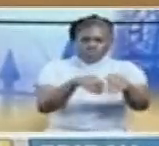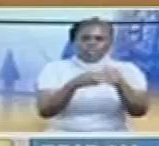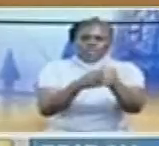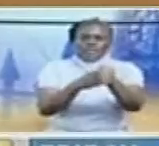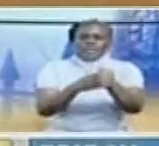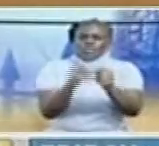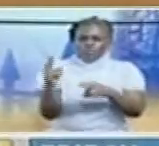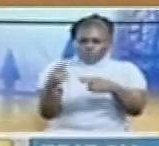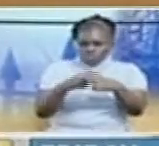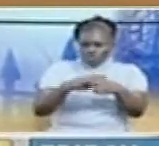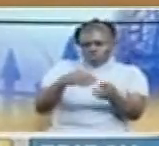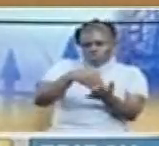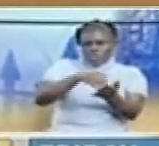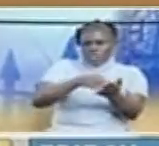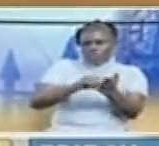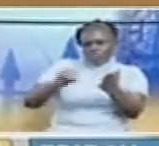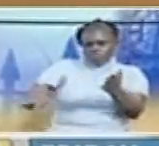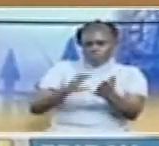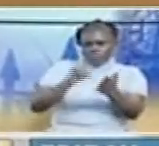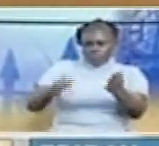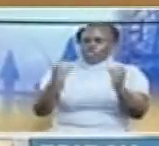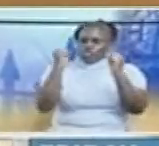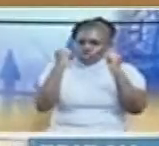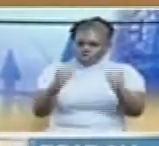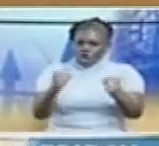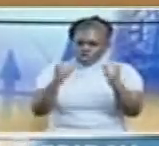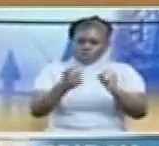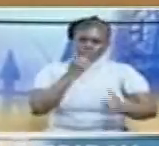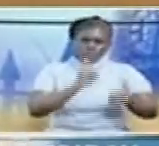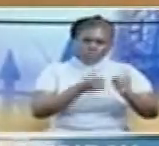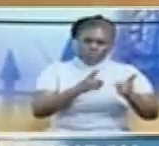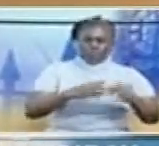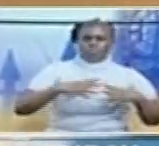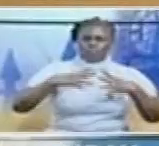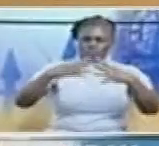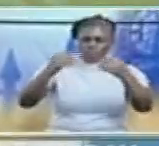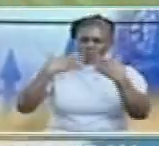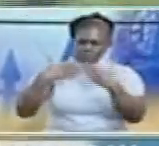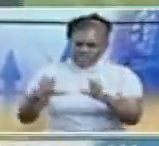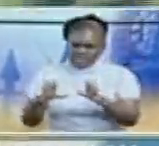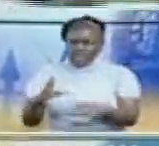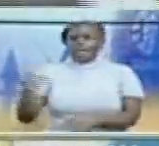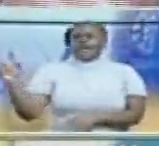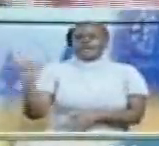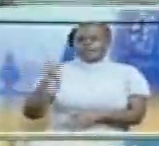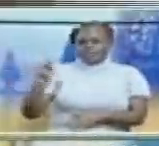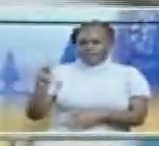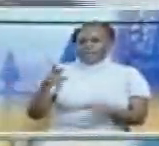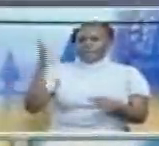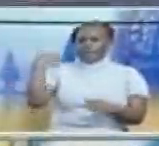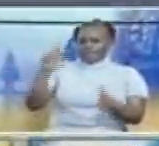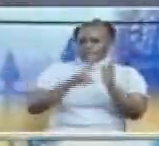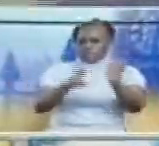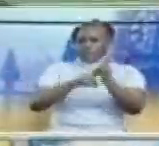Soon after, the weaker links faded off while the strong contenders gave the race their all. Kiplagat, who last represented Kenya